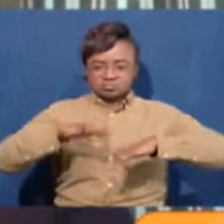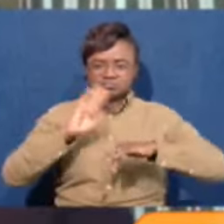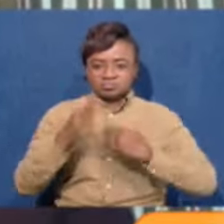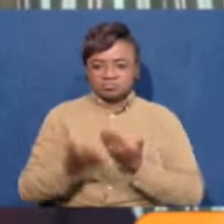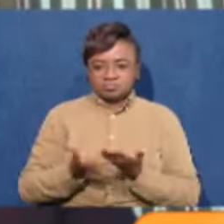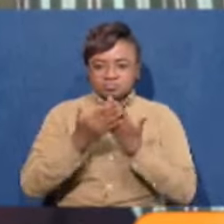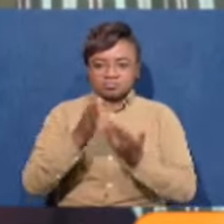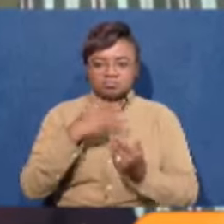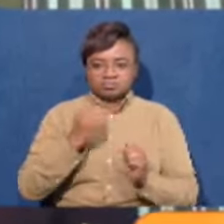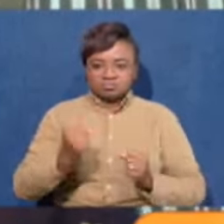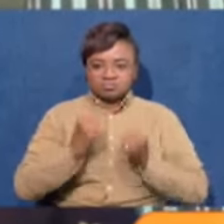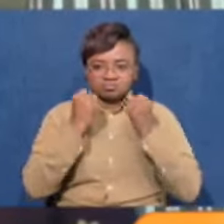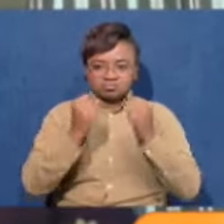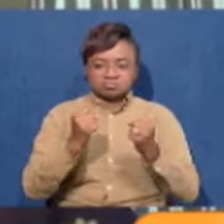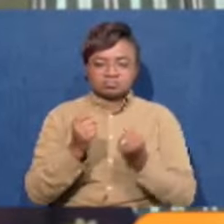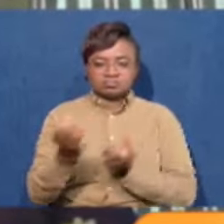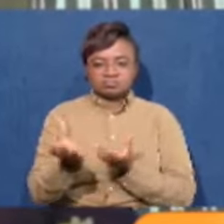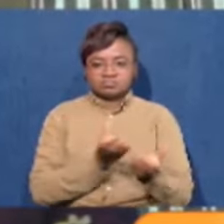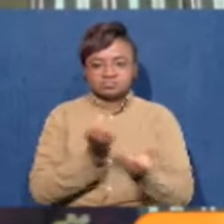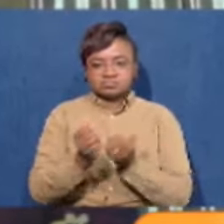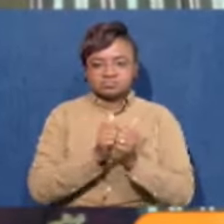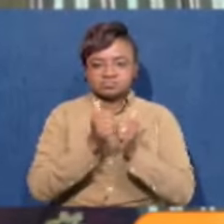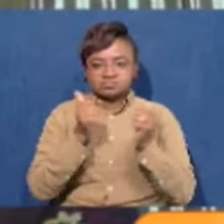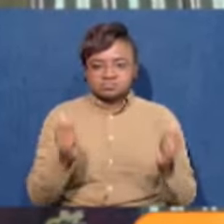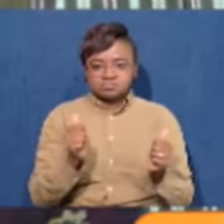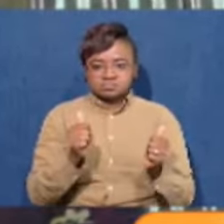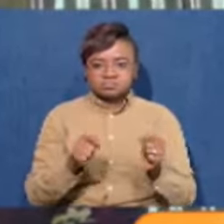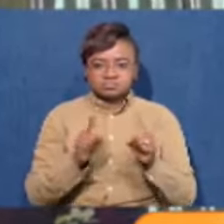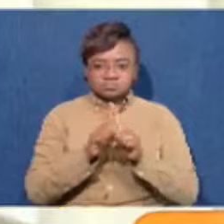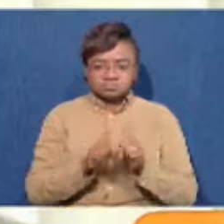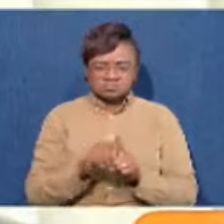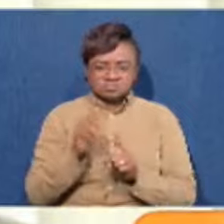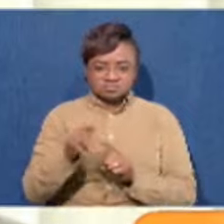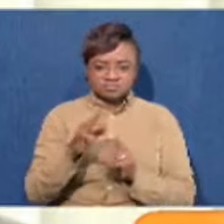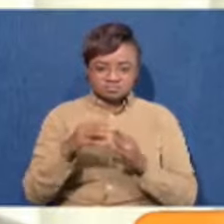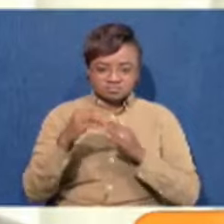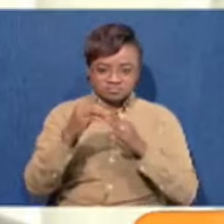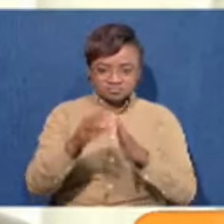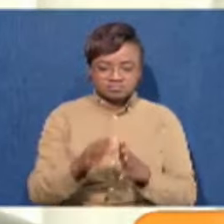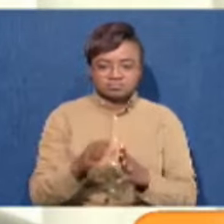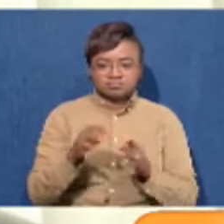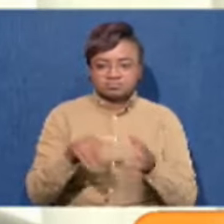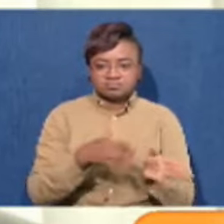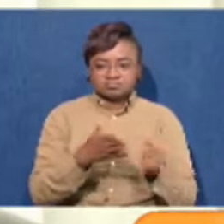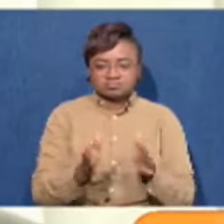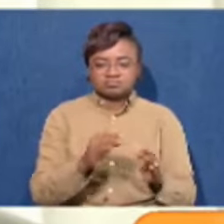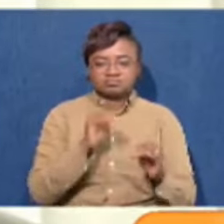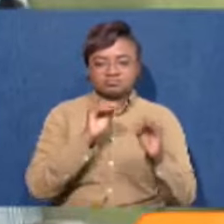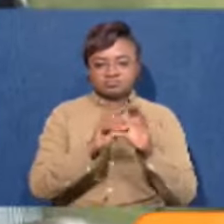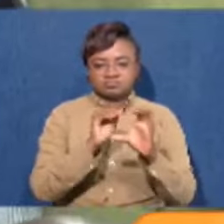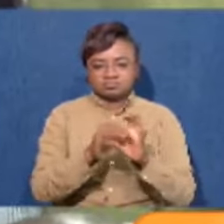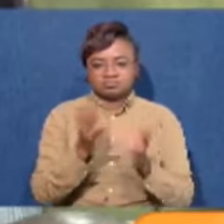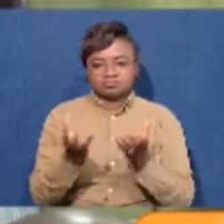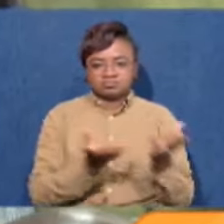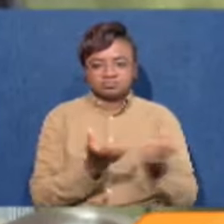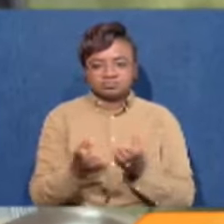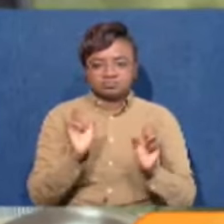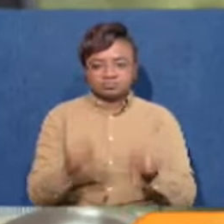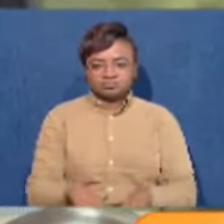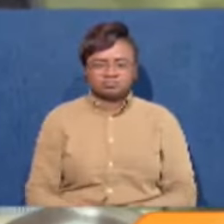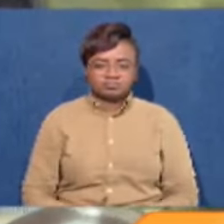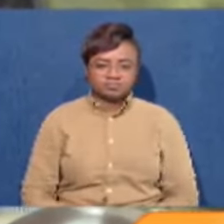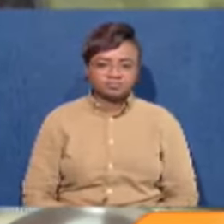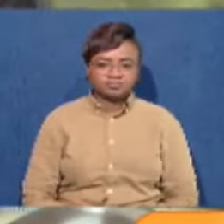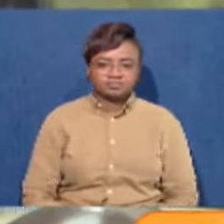trade relationships within Africa and position Kenya as a leading hub for business and investment on the continent.